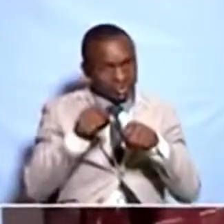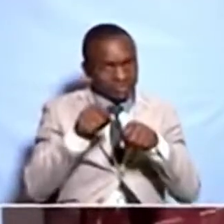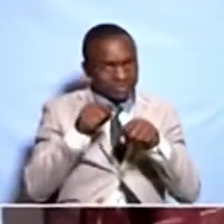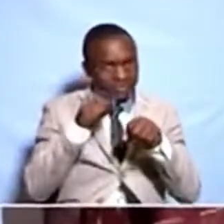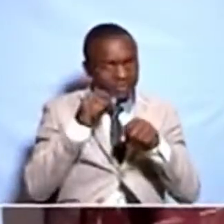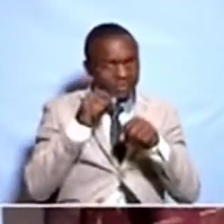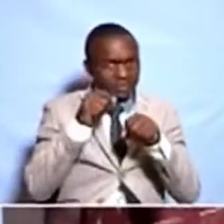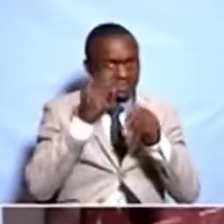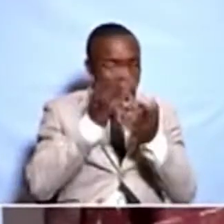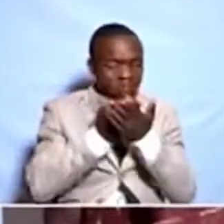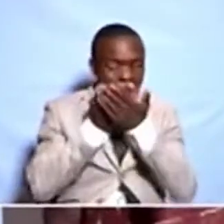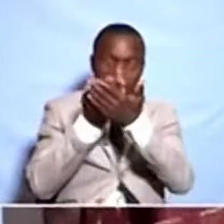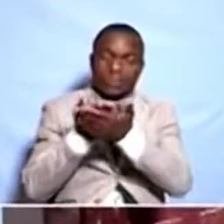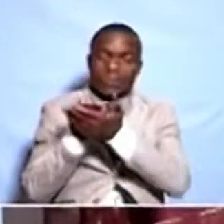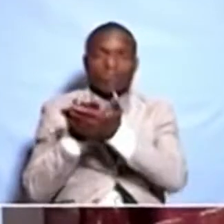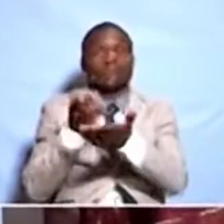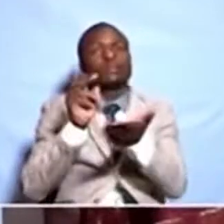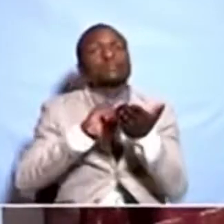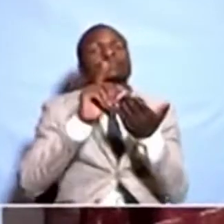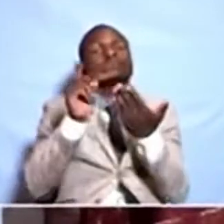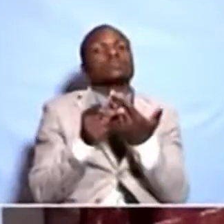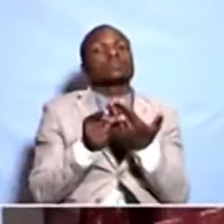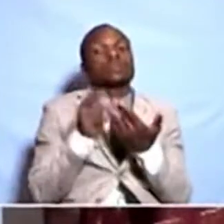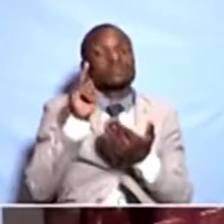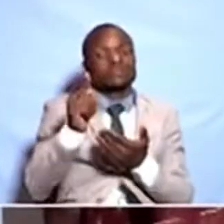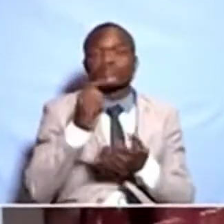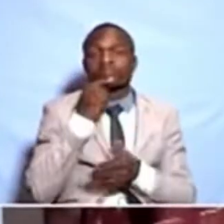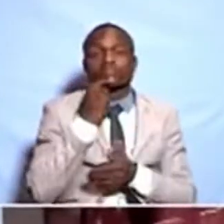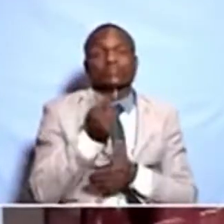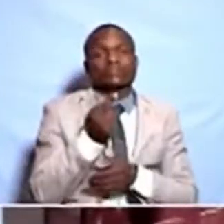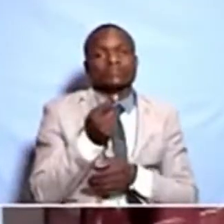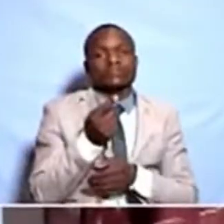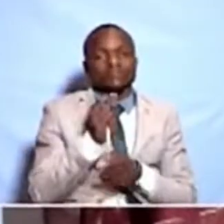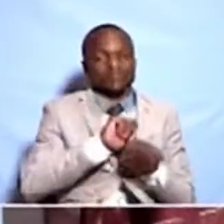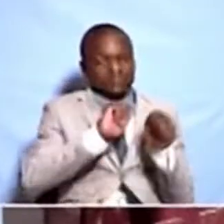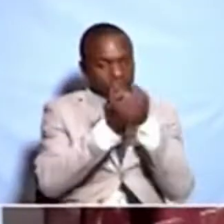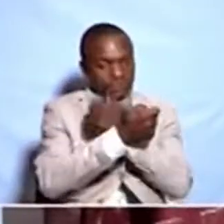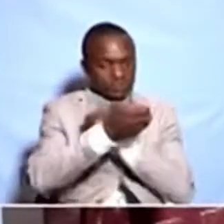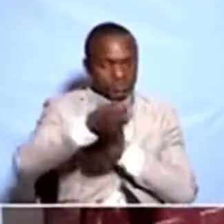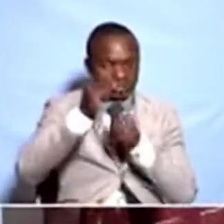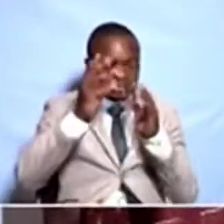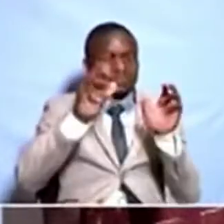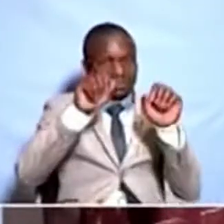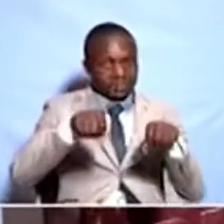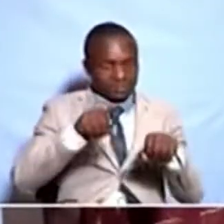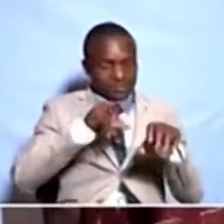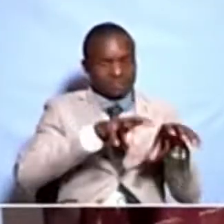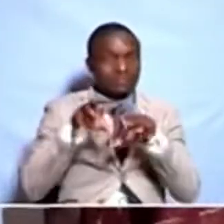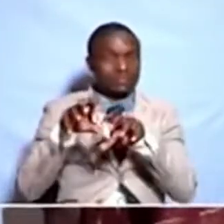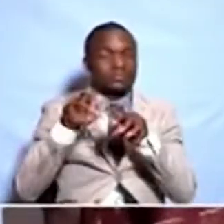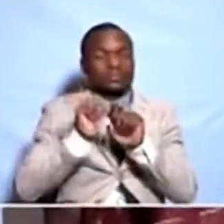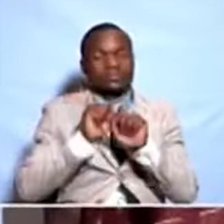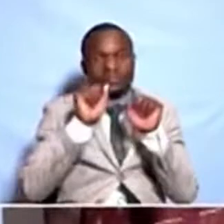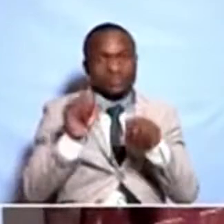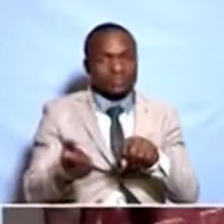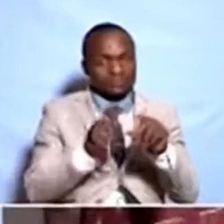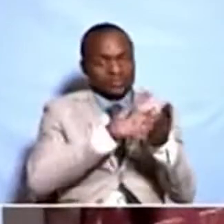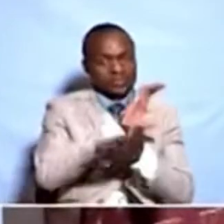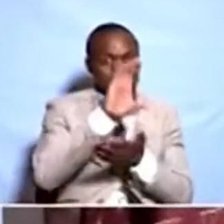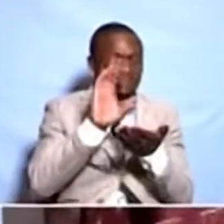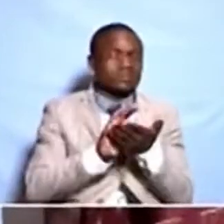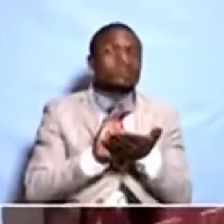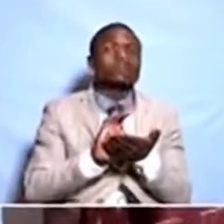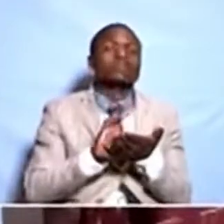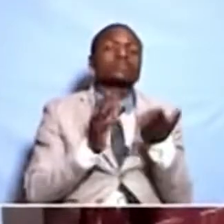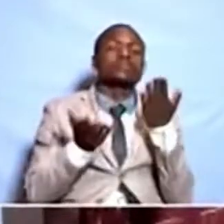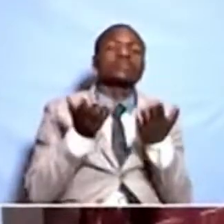can present these documents that we've just said, and then the change of ownership can be done. Or you can go to Choma, or